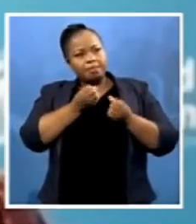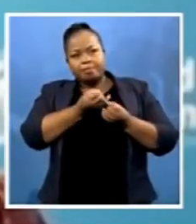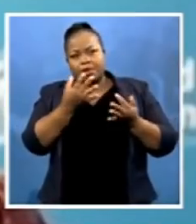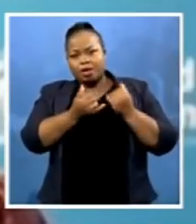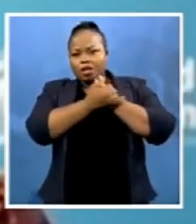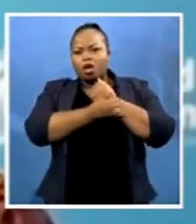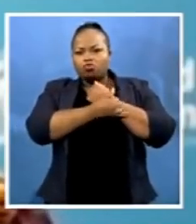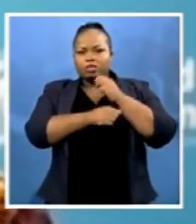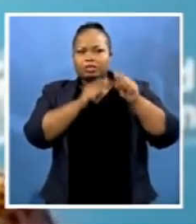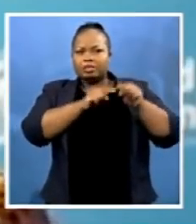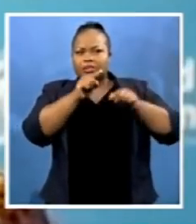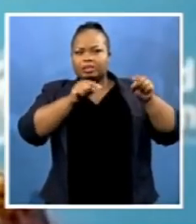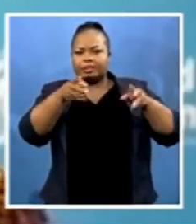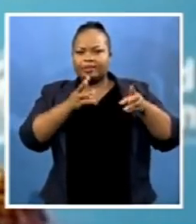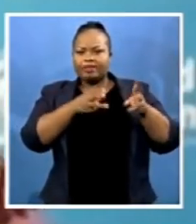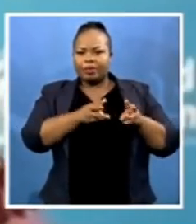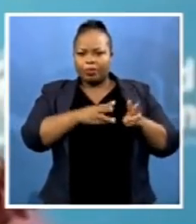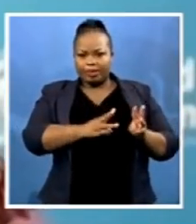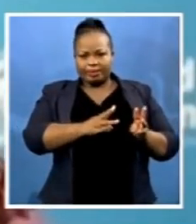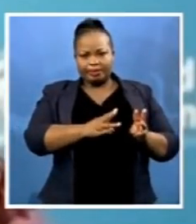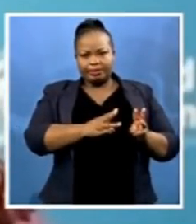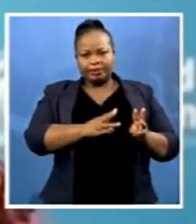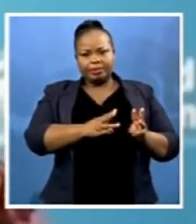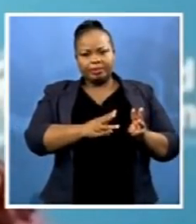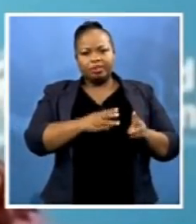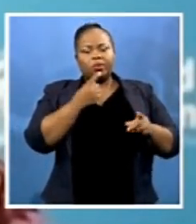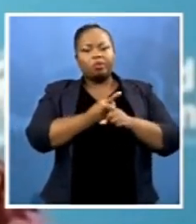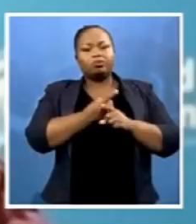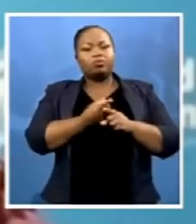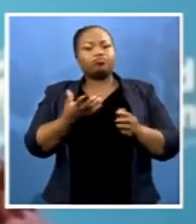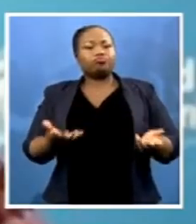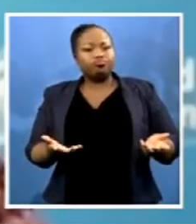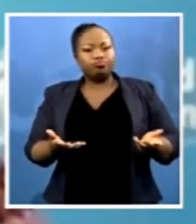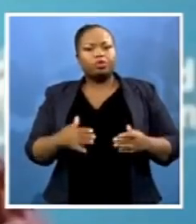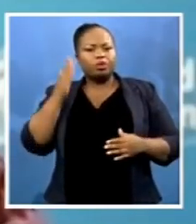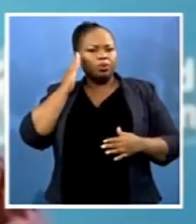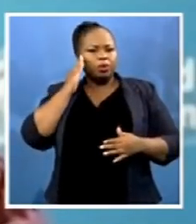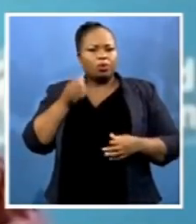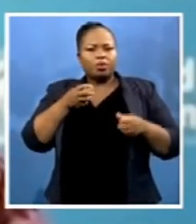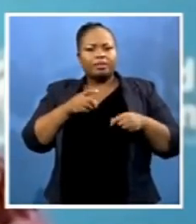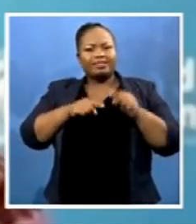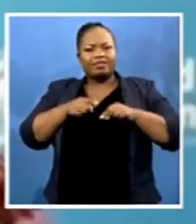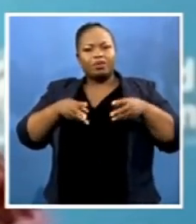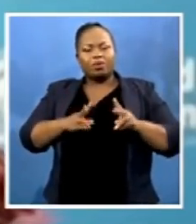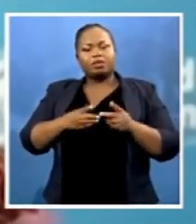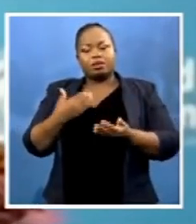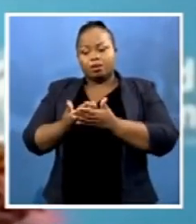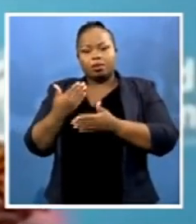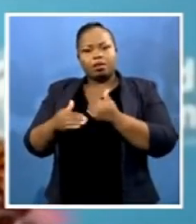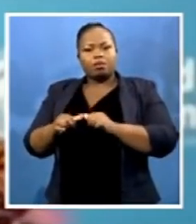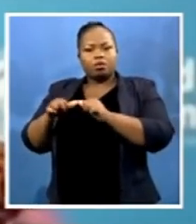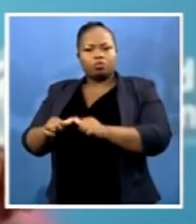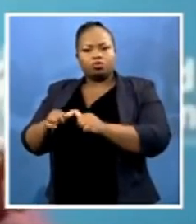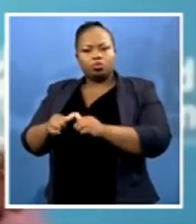different aspects of the measures that need to be put in place to prevent transmission at different